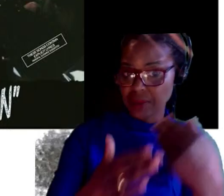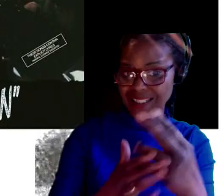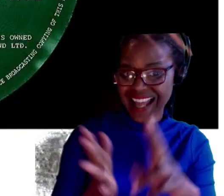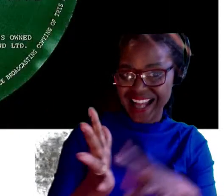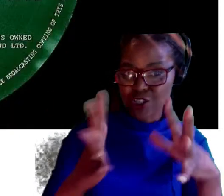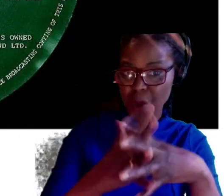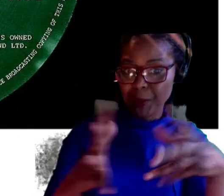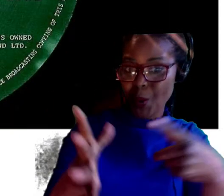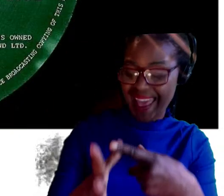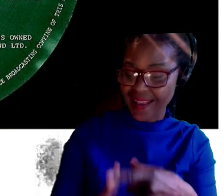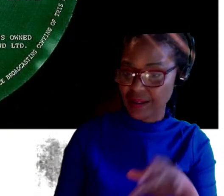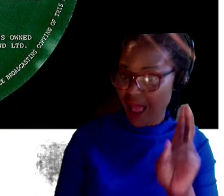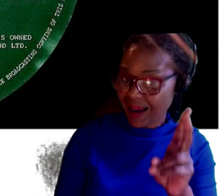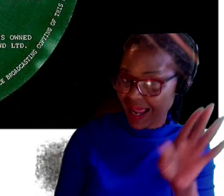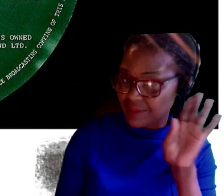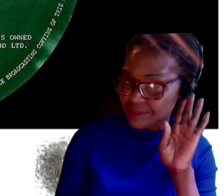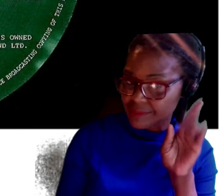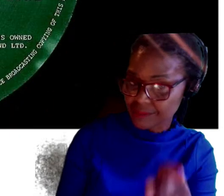And then this is Gregory.